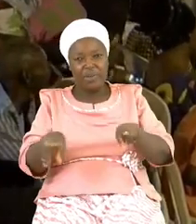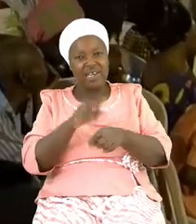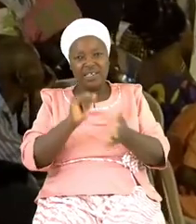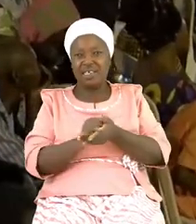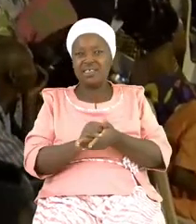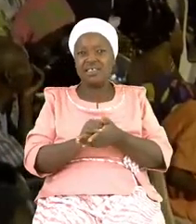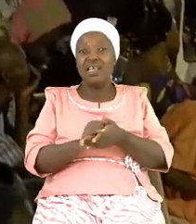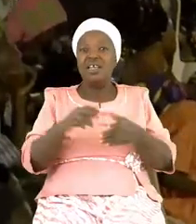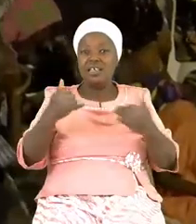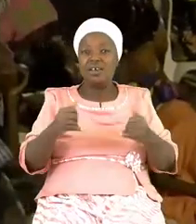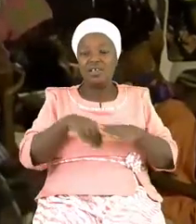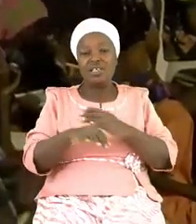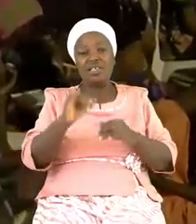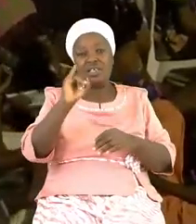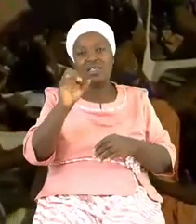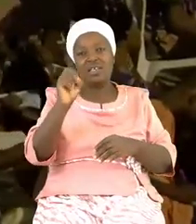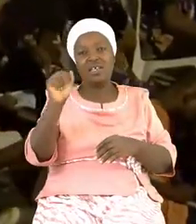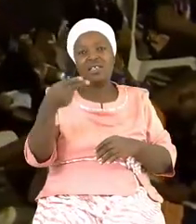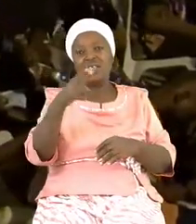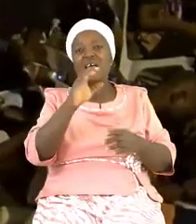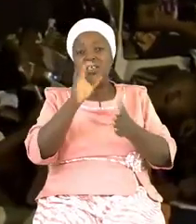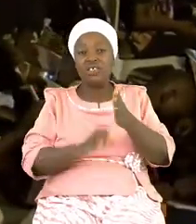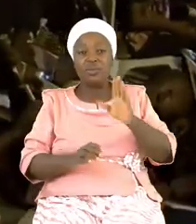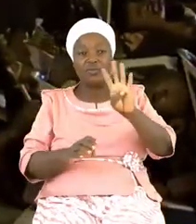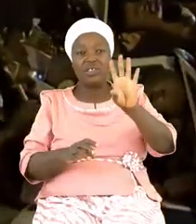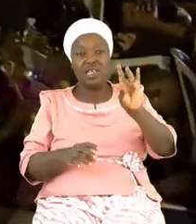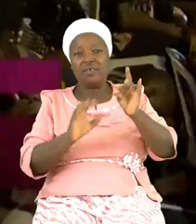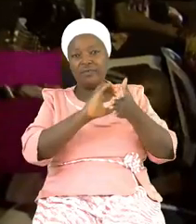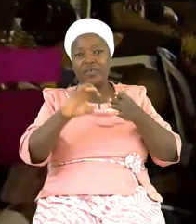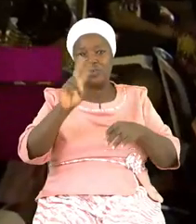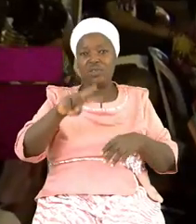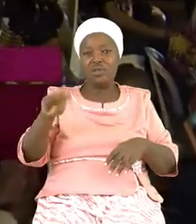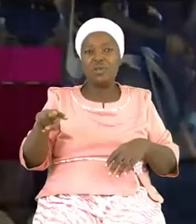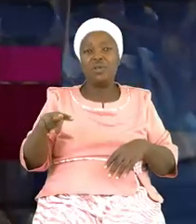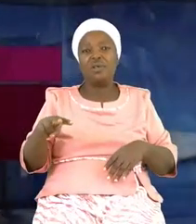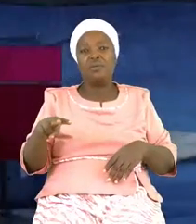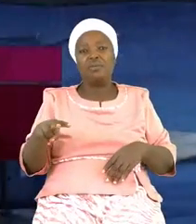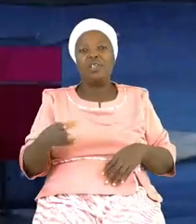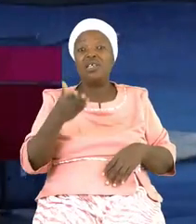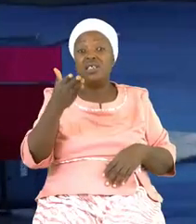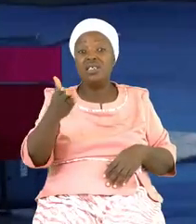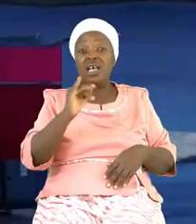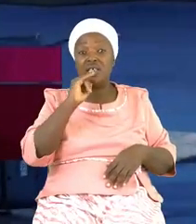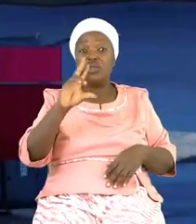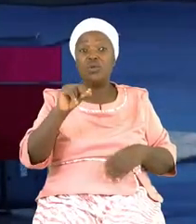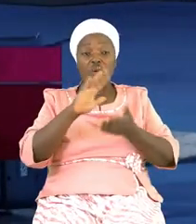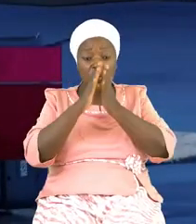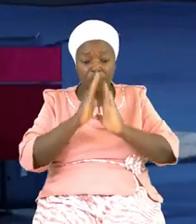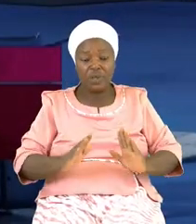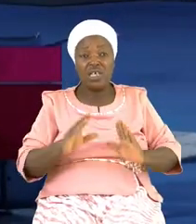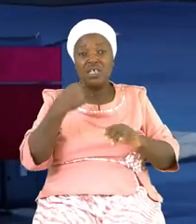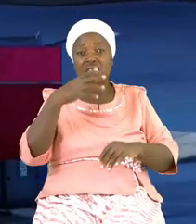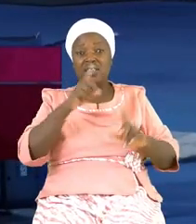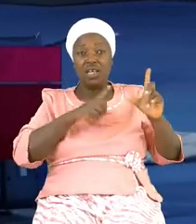at Isaiah chapter 48, verse 22. There is no peace, says the Lord, unto